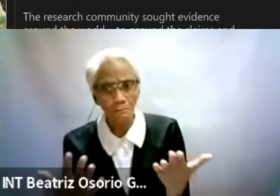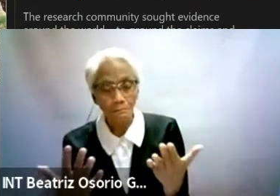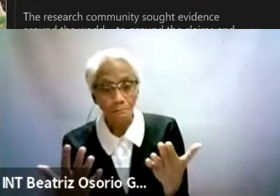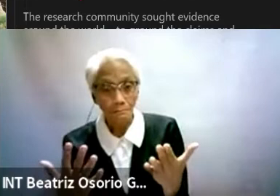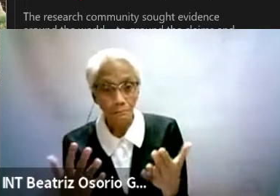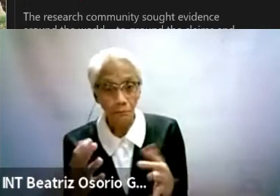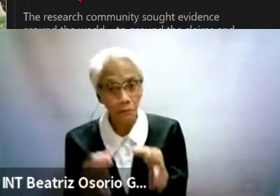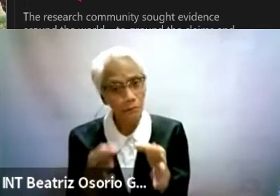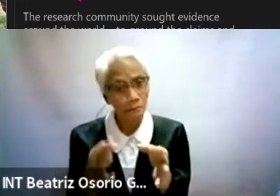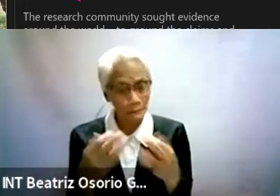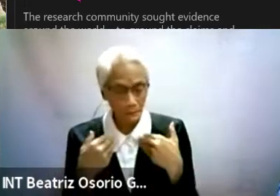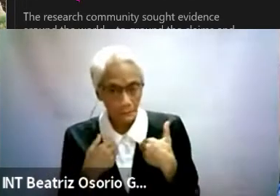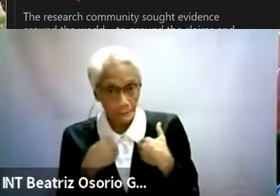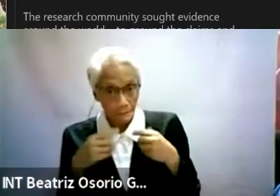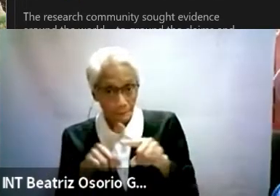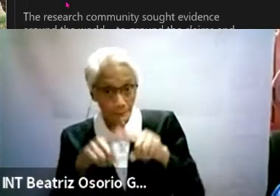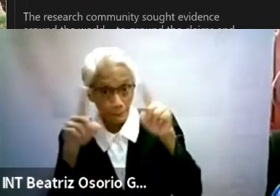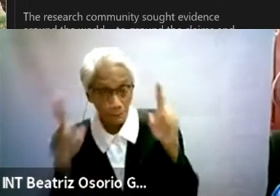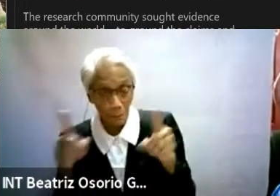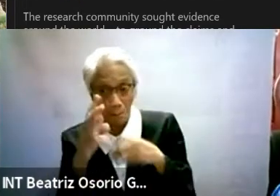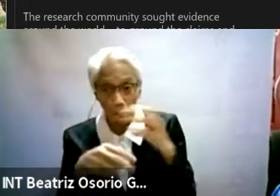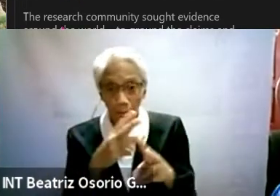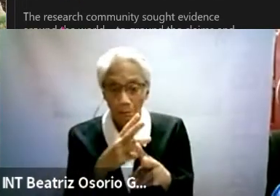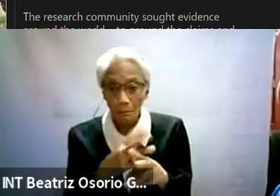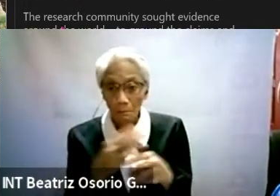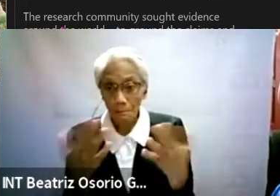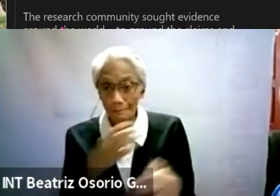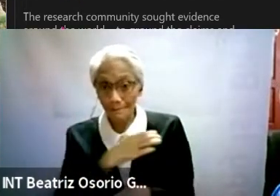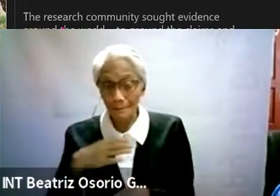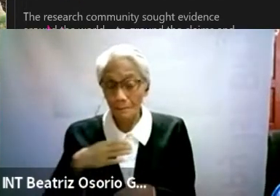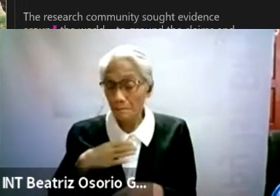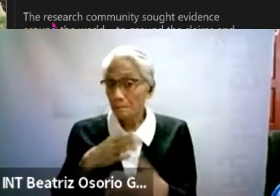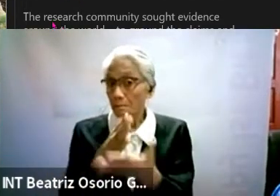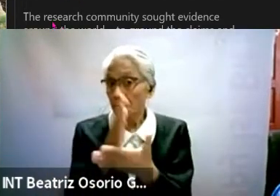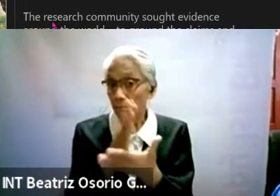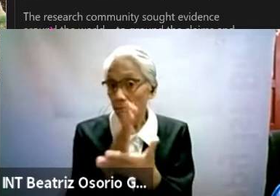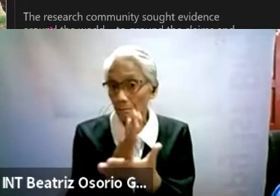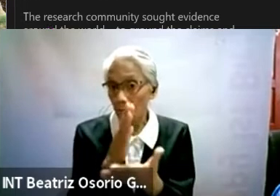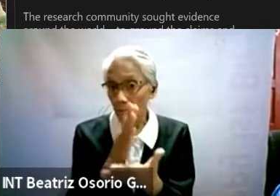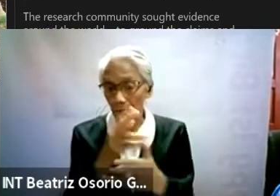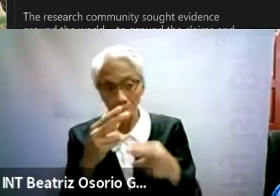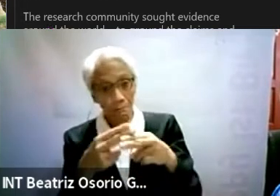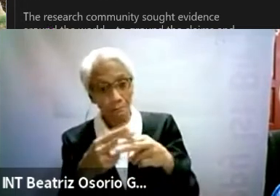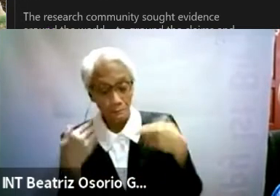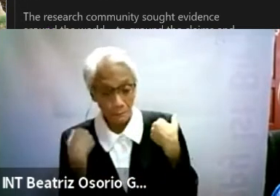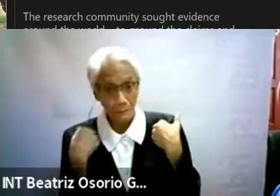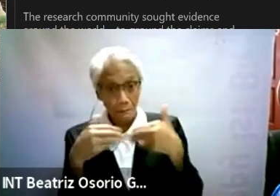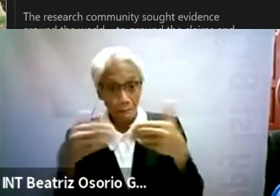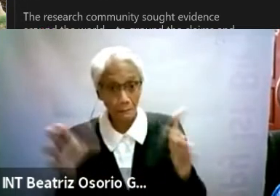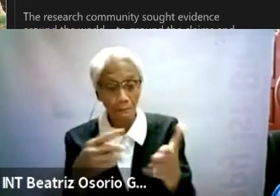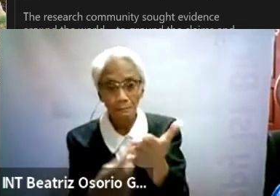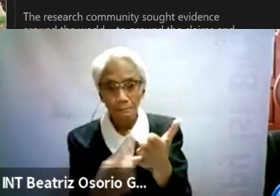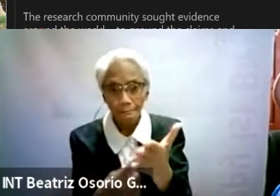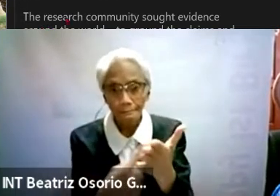a bit of a different world, a world when we, the Committee on the Rights of the Child, called a day of general discussion about digital